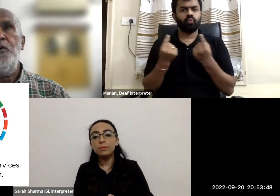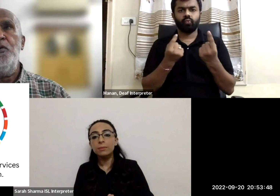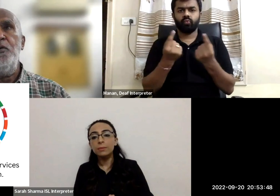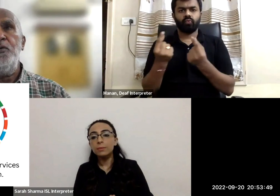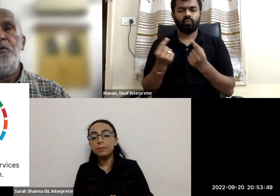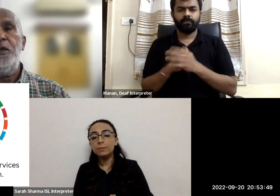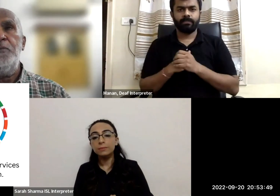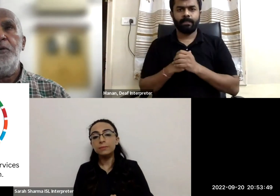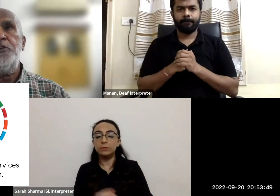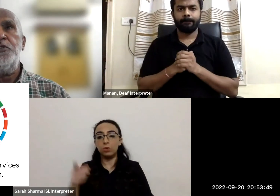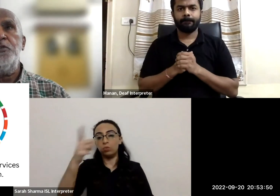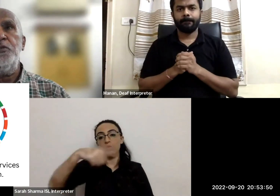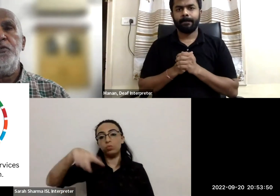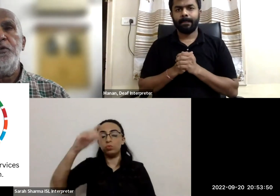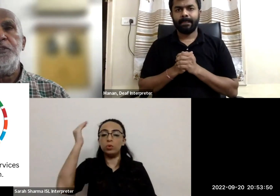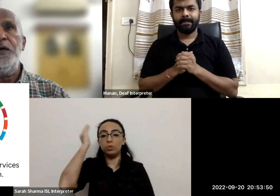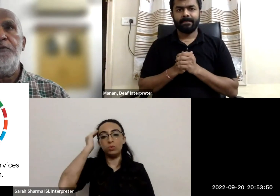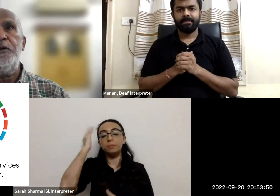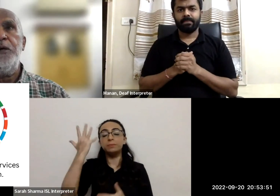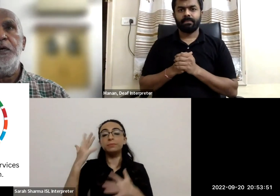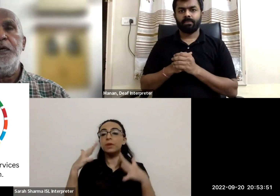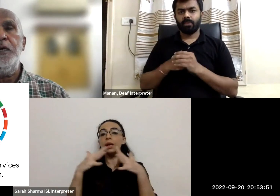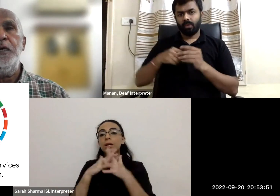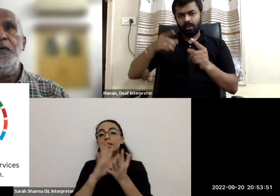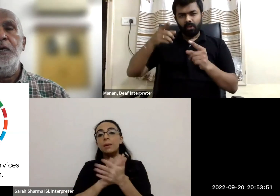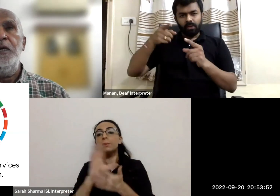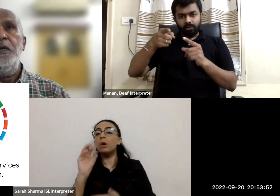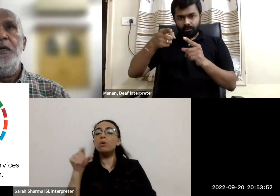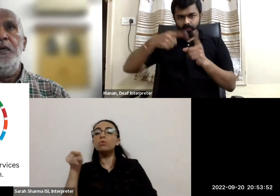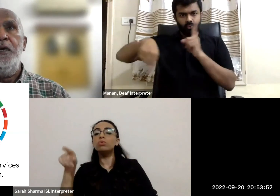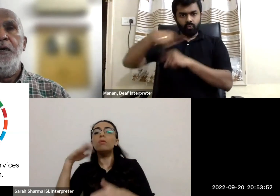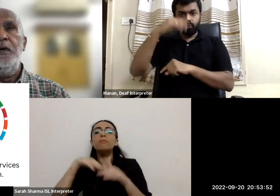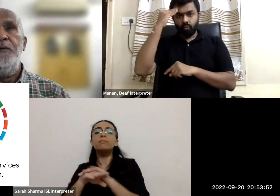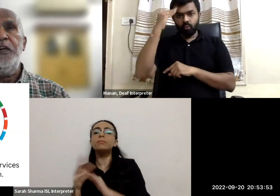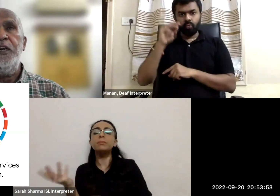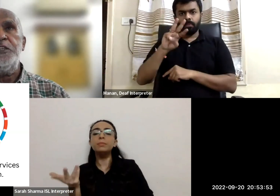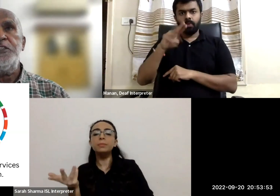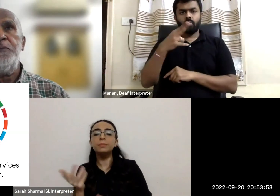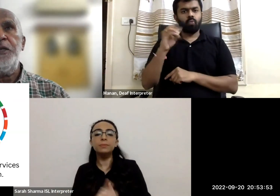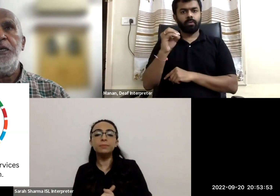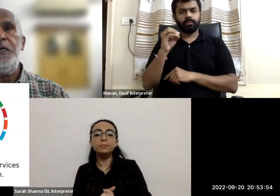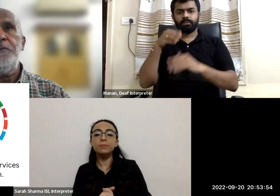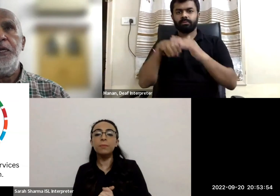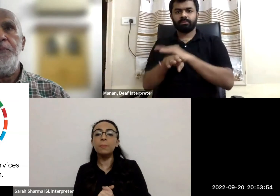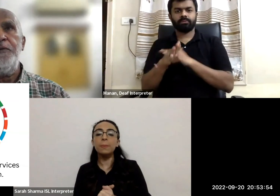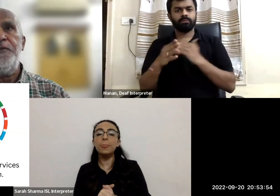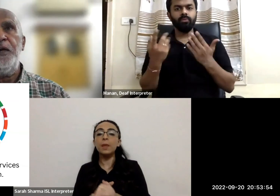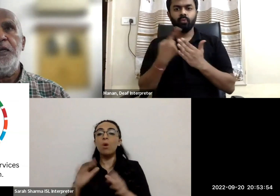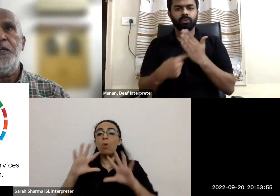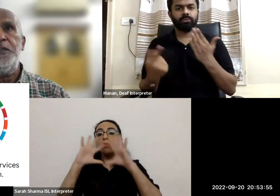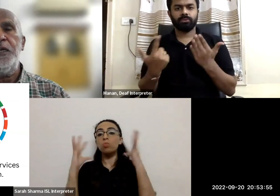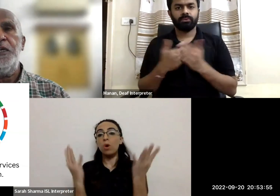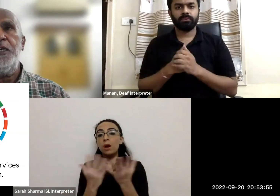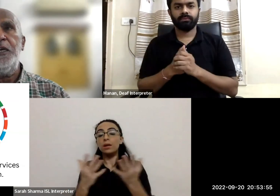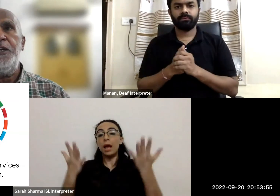All of you know that WHO is governed by the World Health Assembly, made up